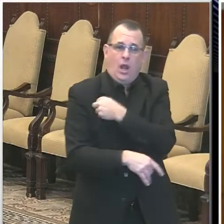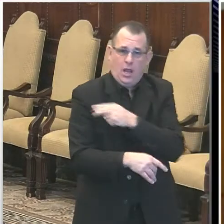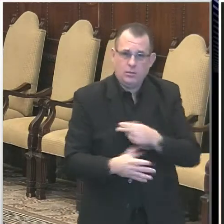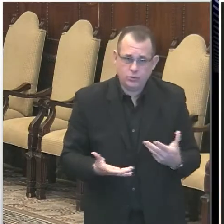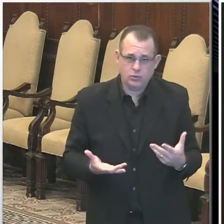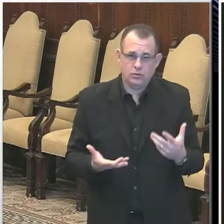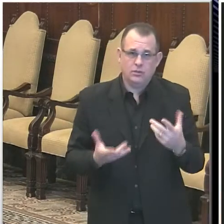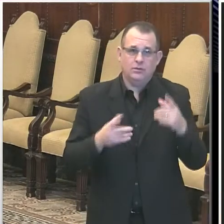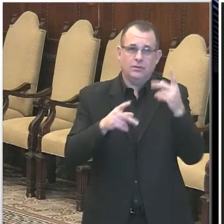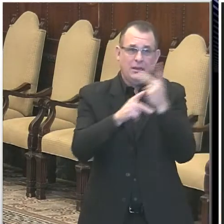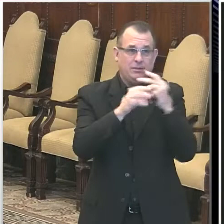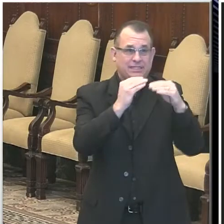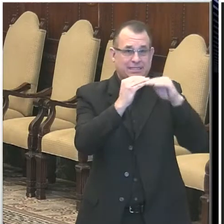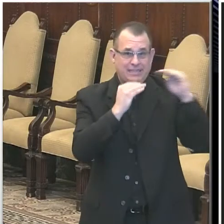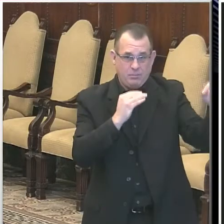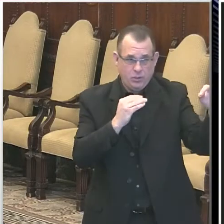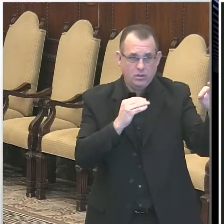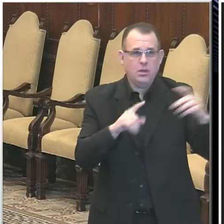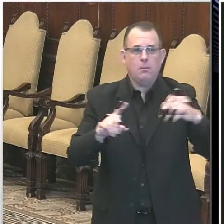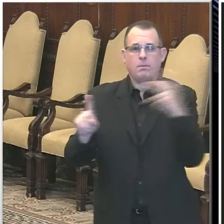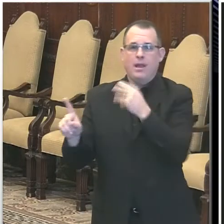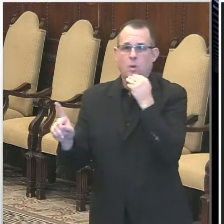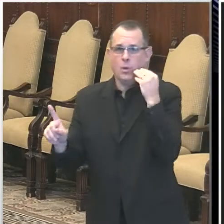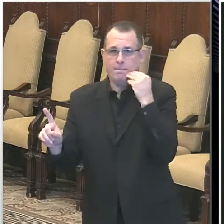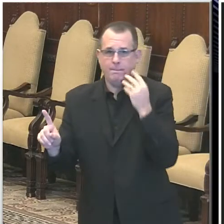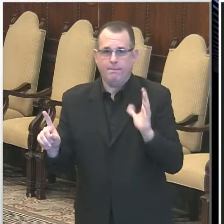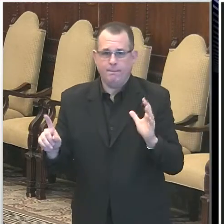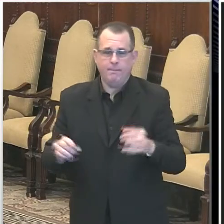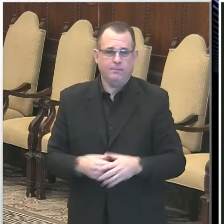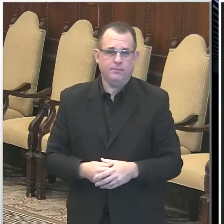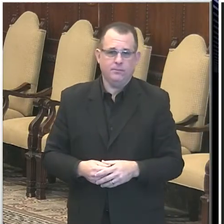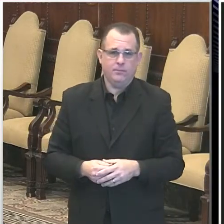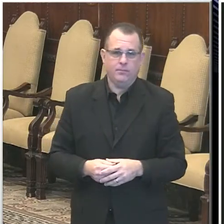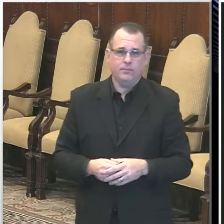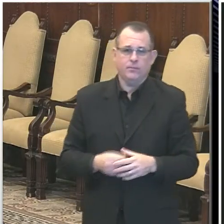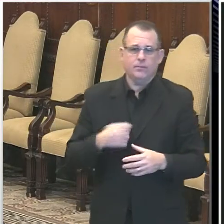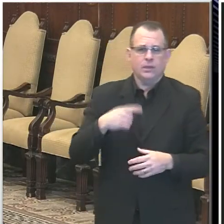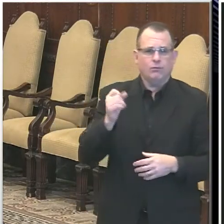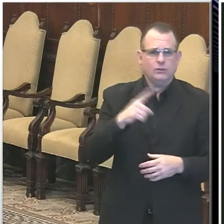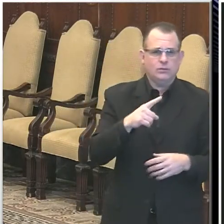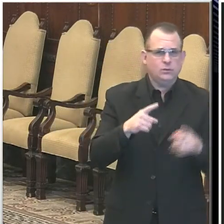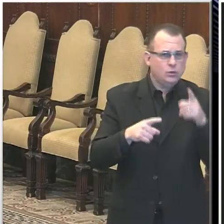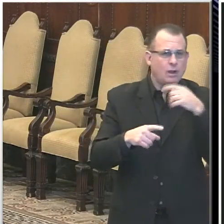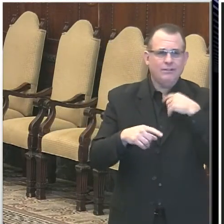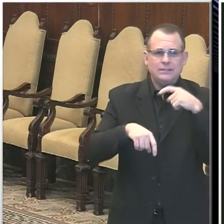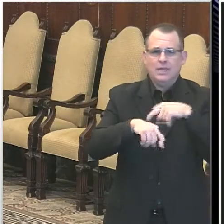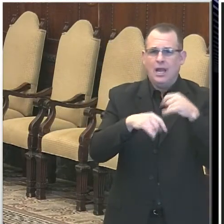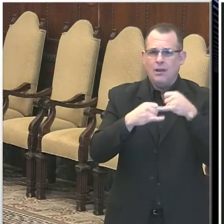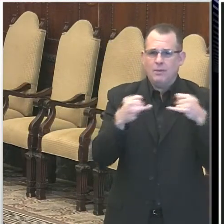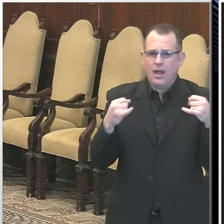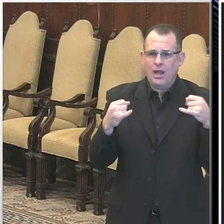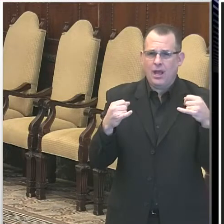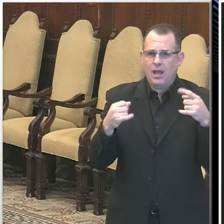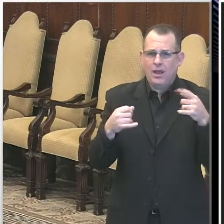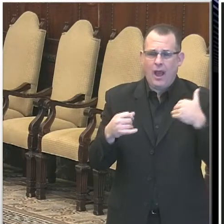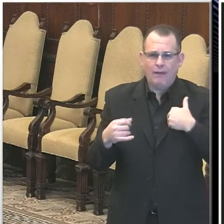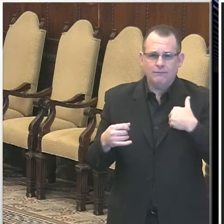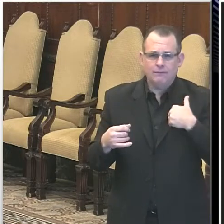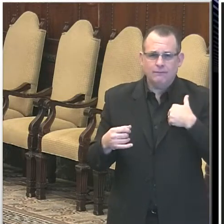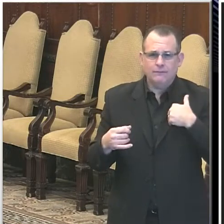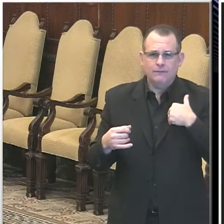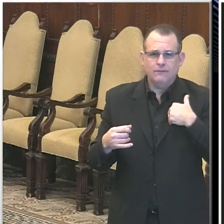of new cases in those cities. Do you have a timeline about when you guys are forecasting that peak of